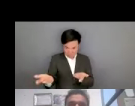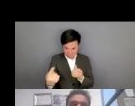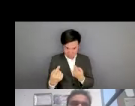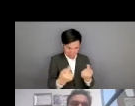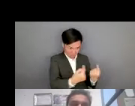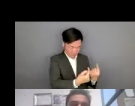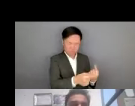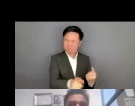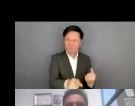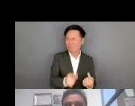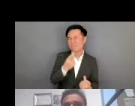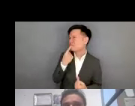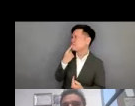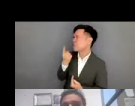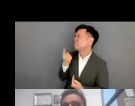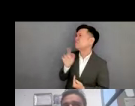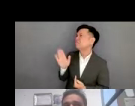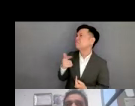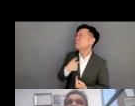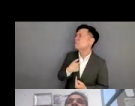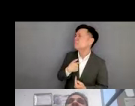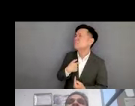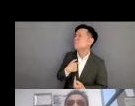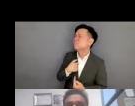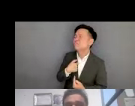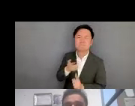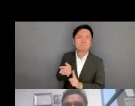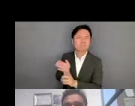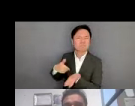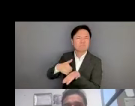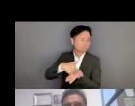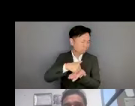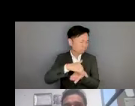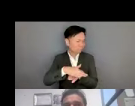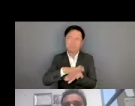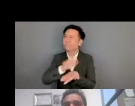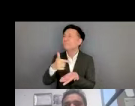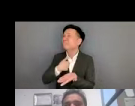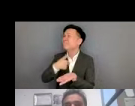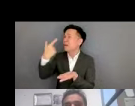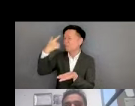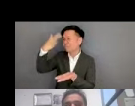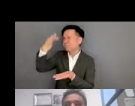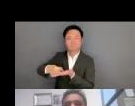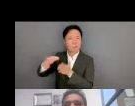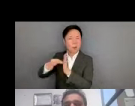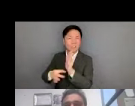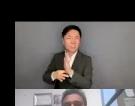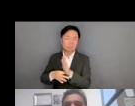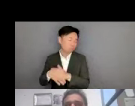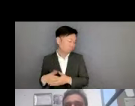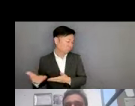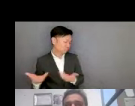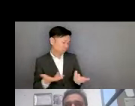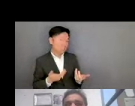or they are not consulted during the policy-making process, and political parties also